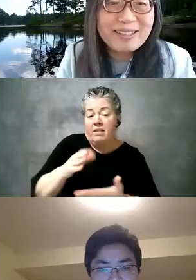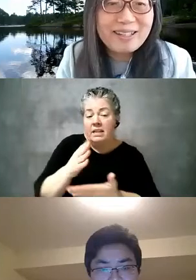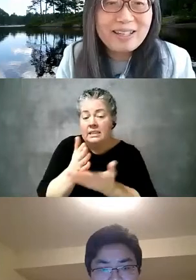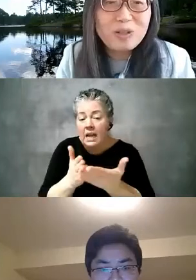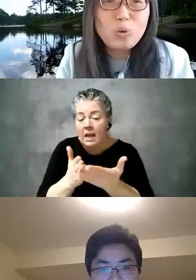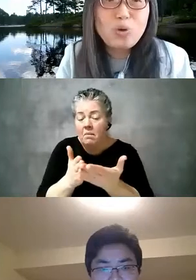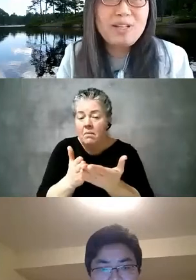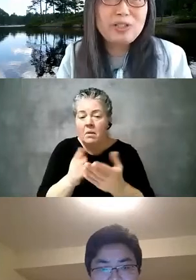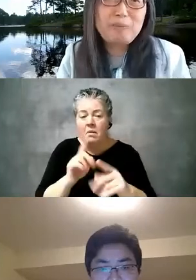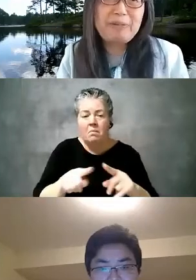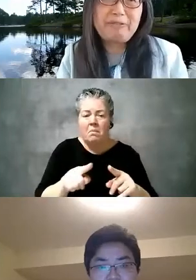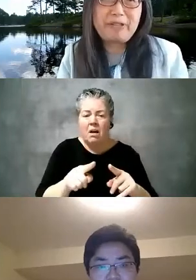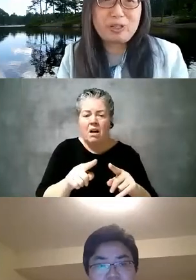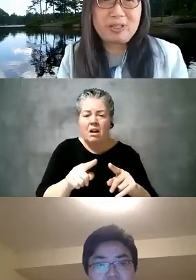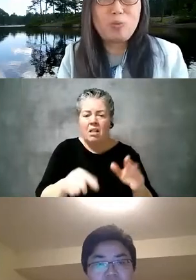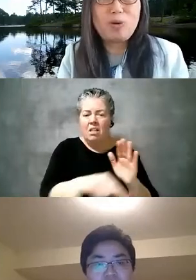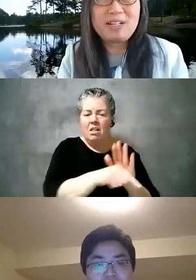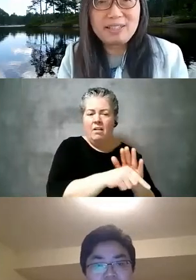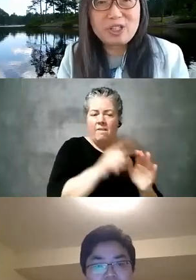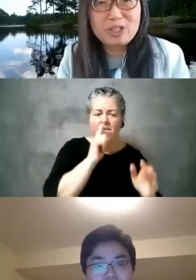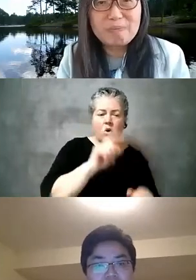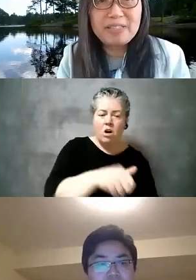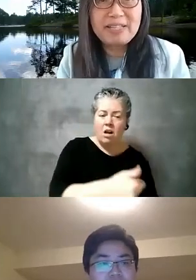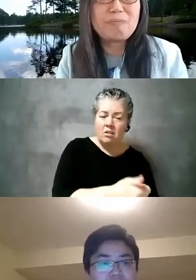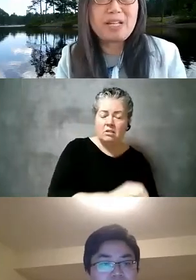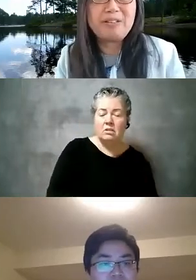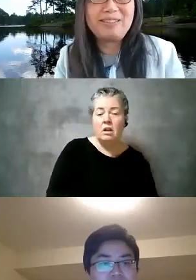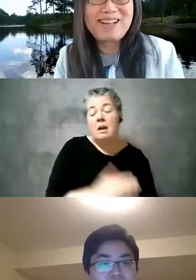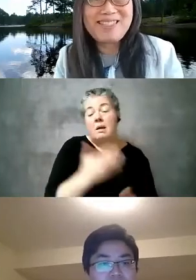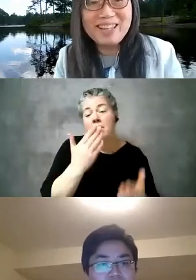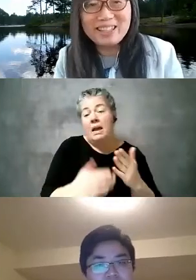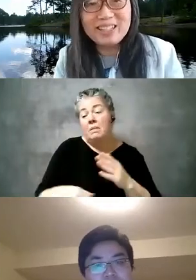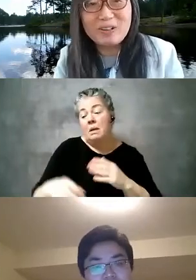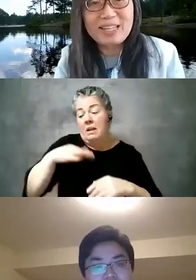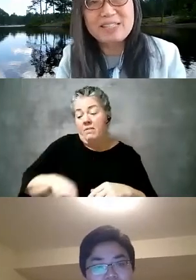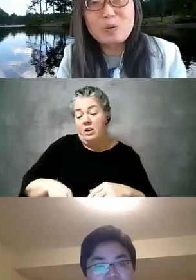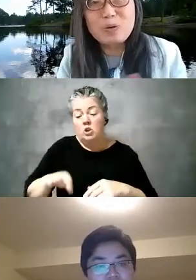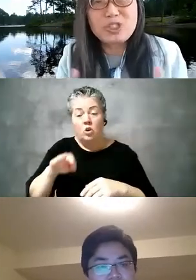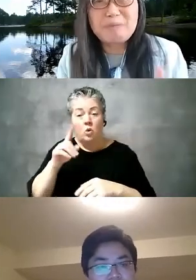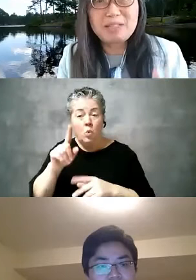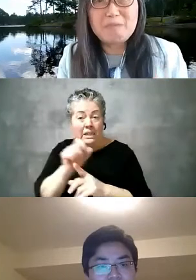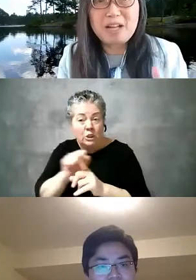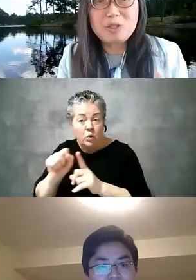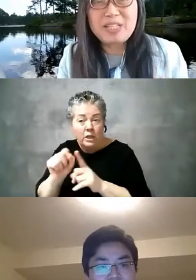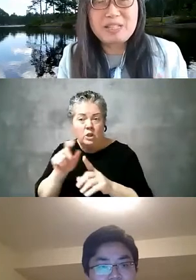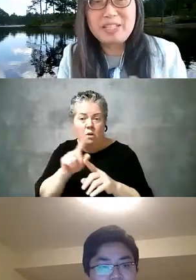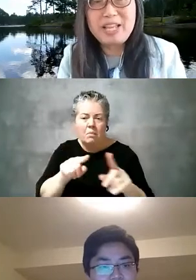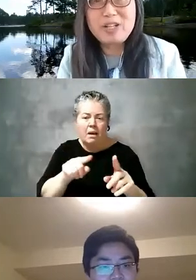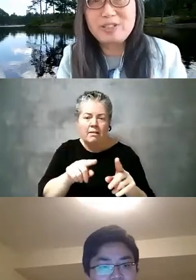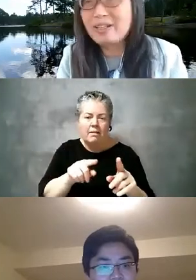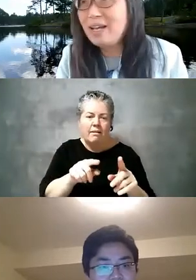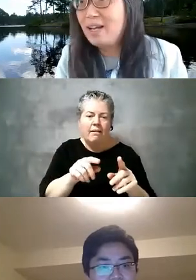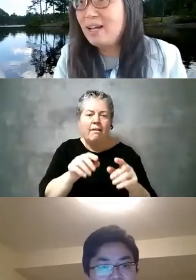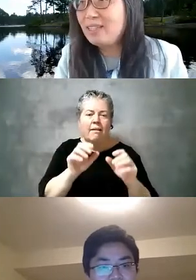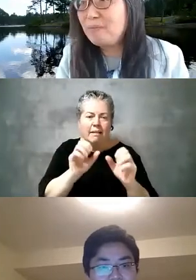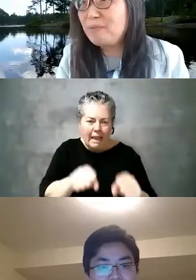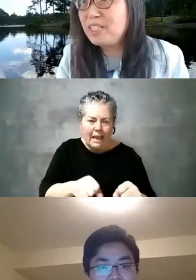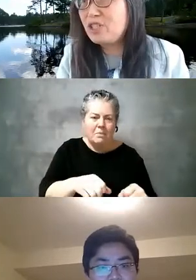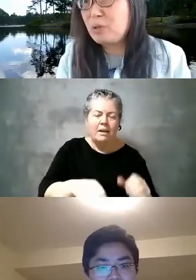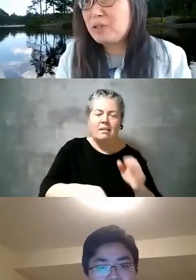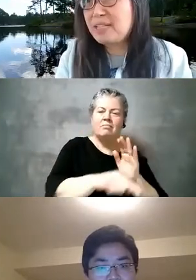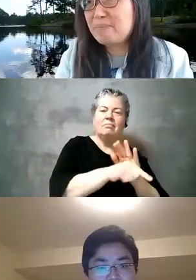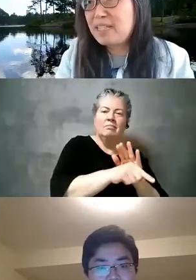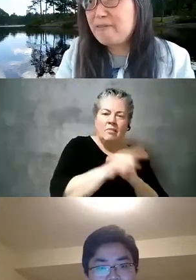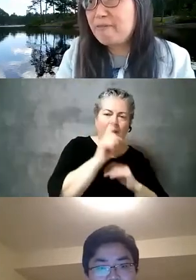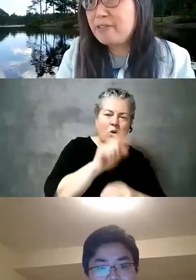others. Or it could be beneficial under one condition, but detrimental under another, right? That's a question about the moderated mediation. The